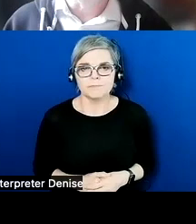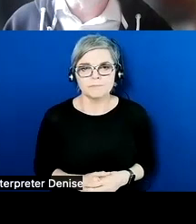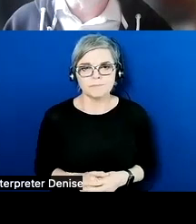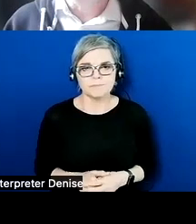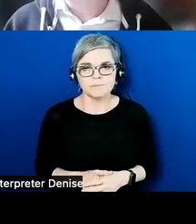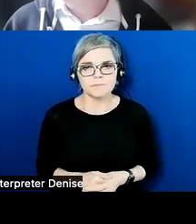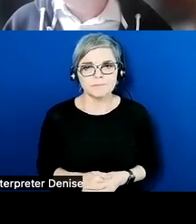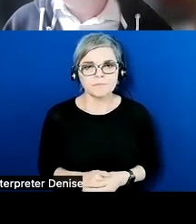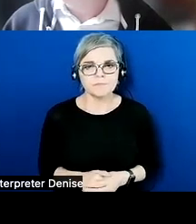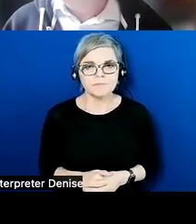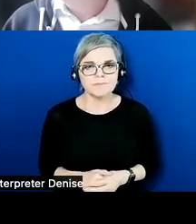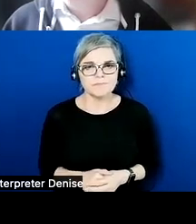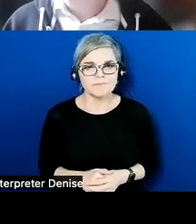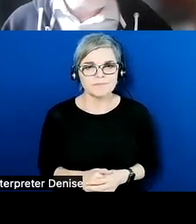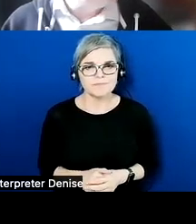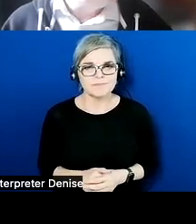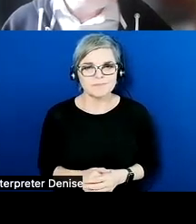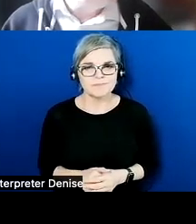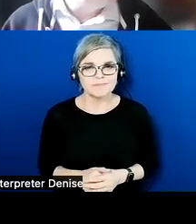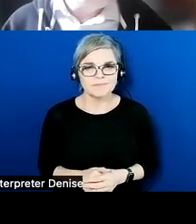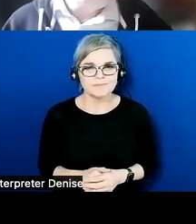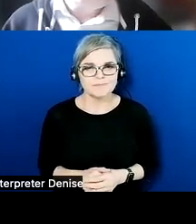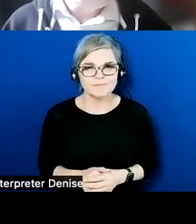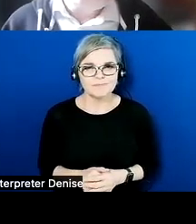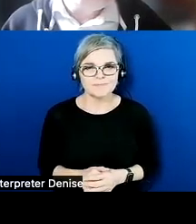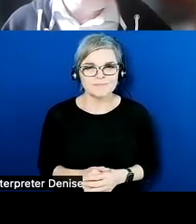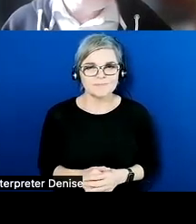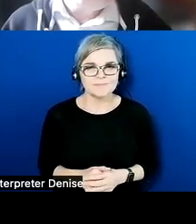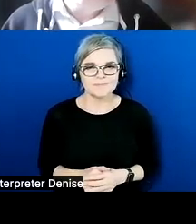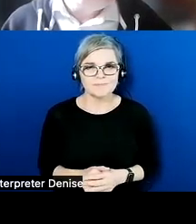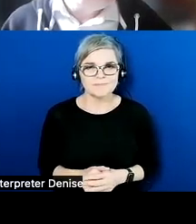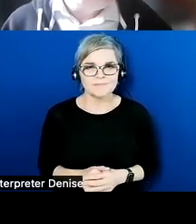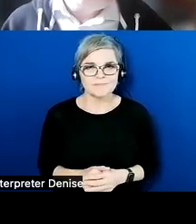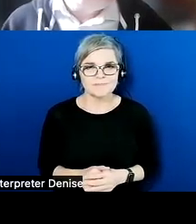Oh, that's almost.